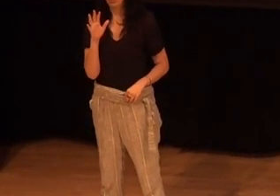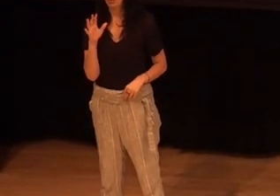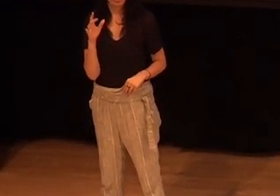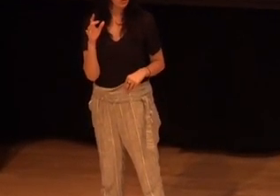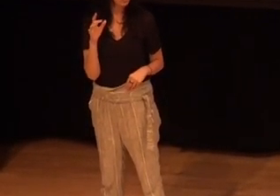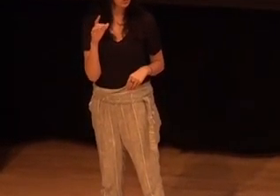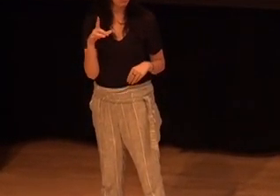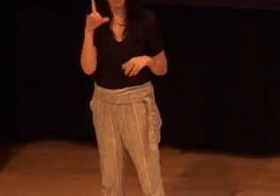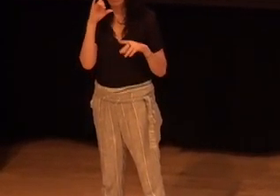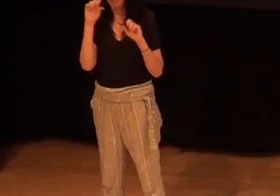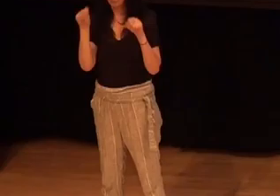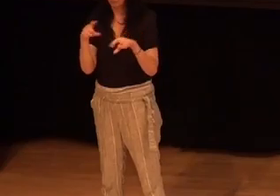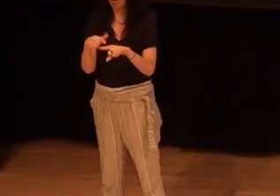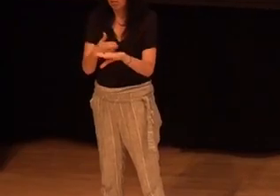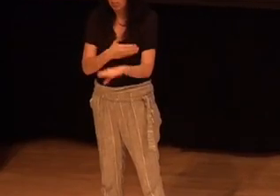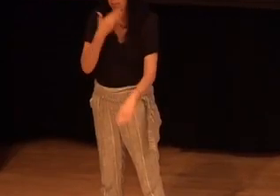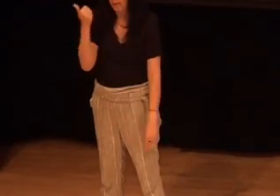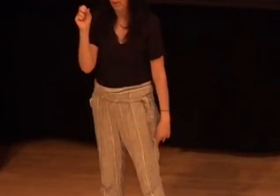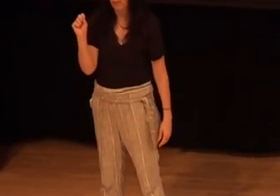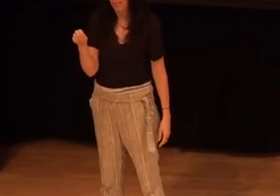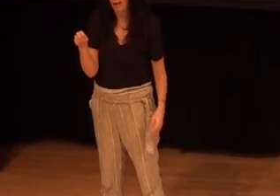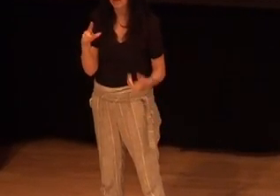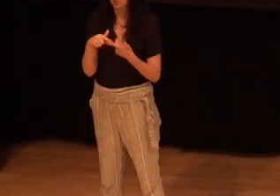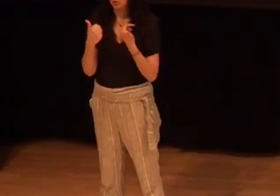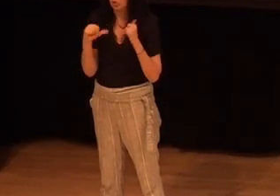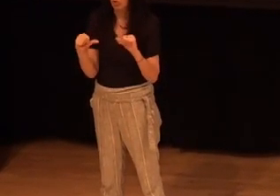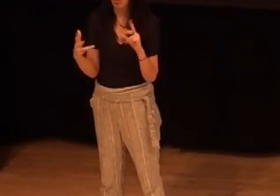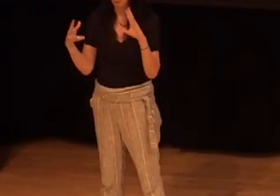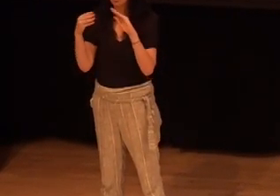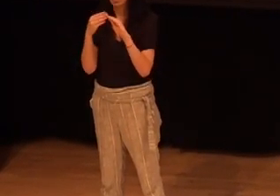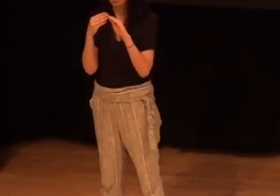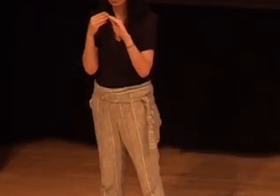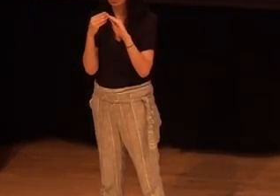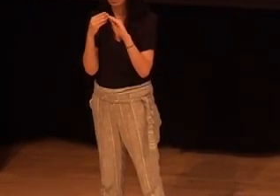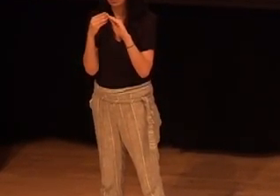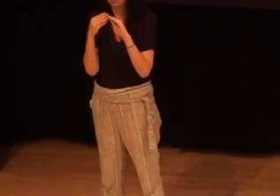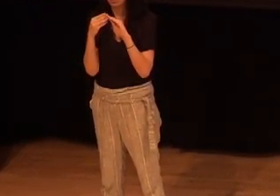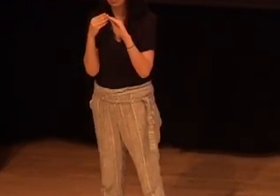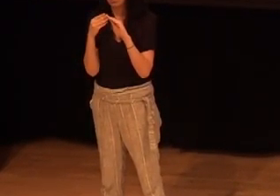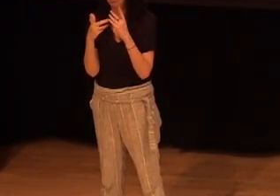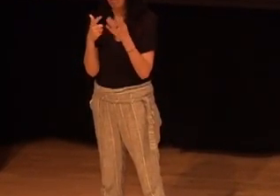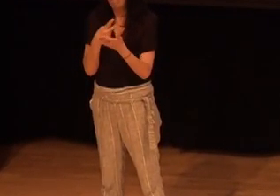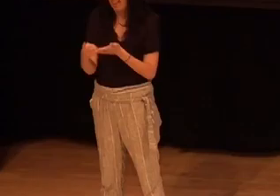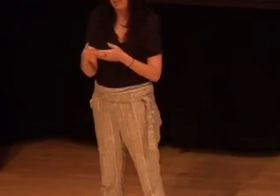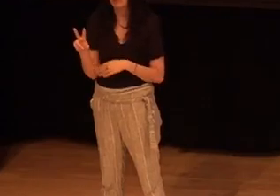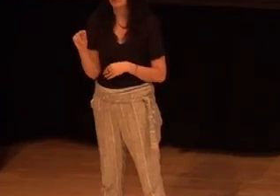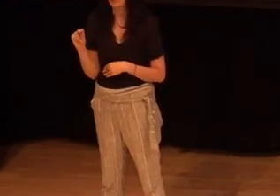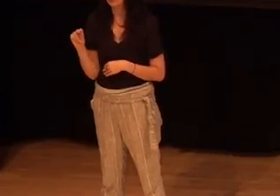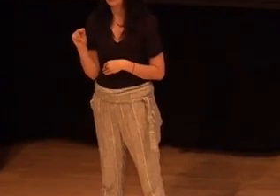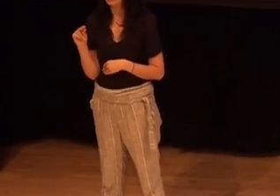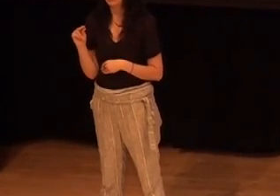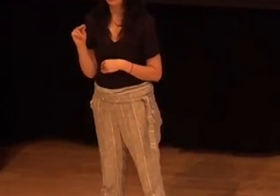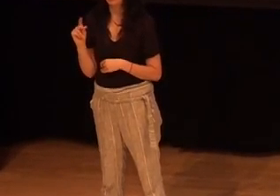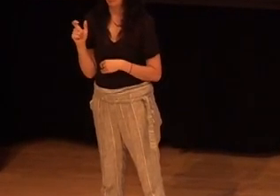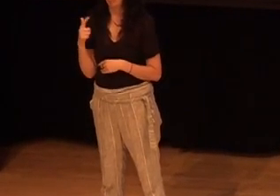we could always be better. We could try more so. but I don't think we're a failure. No. Because